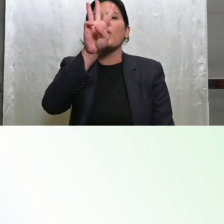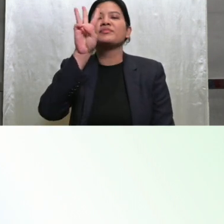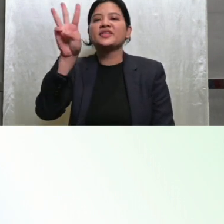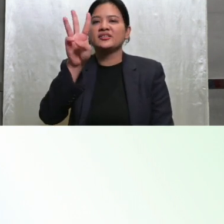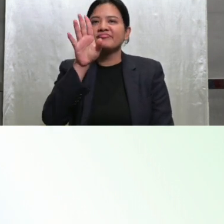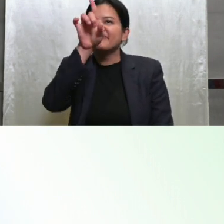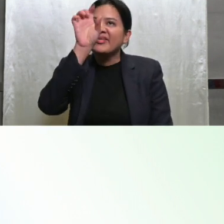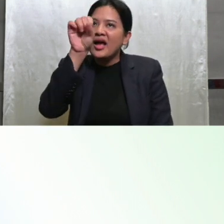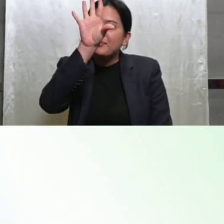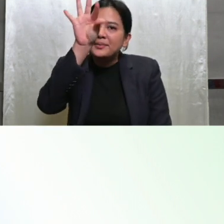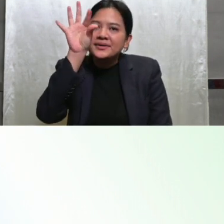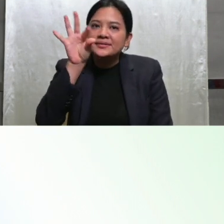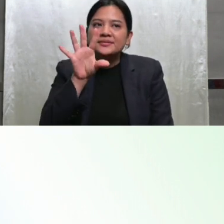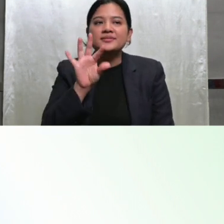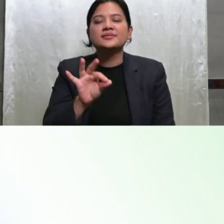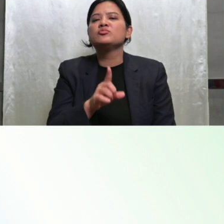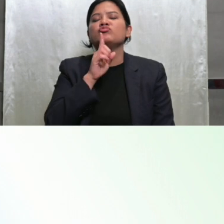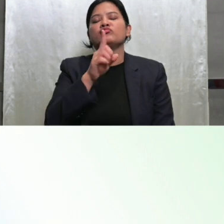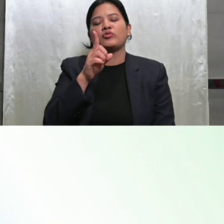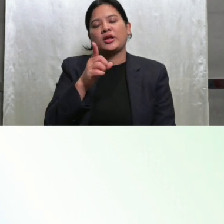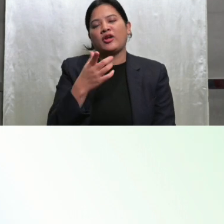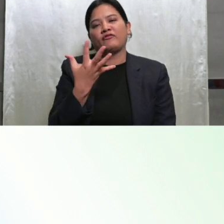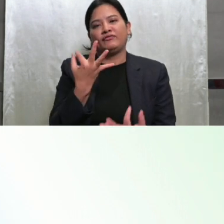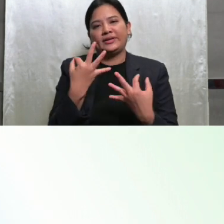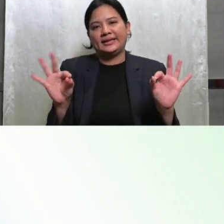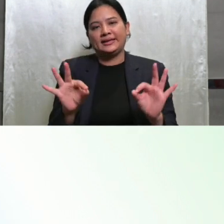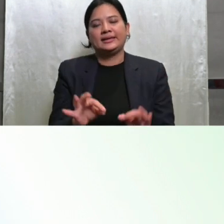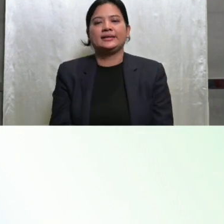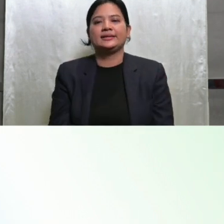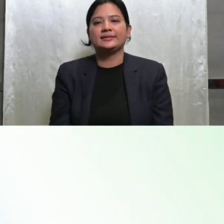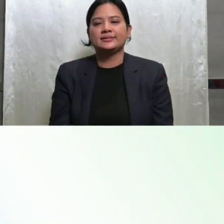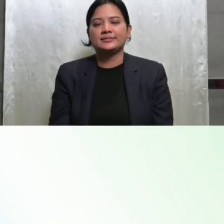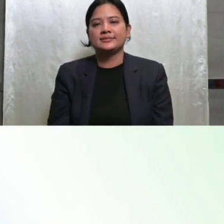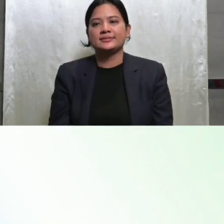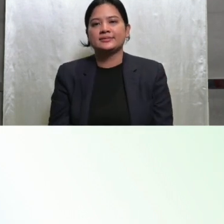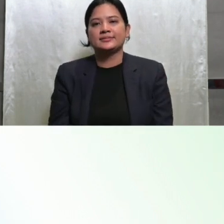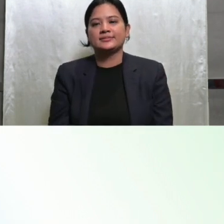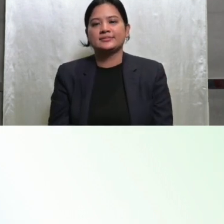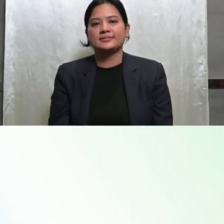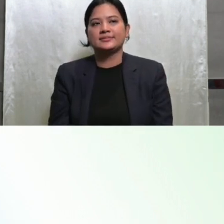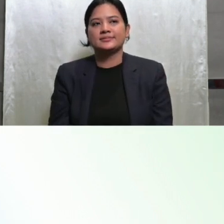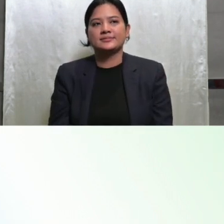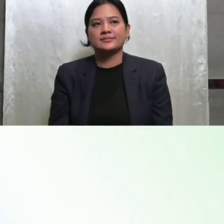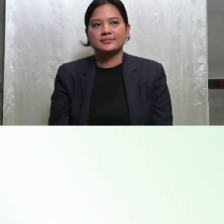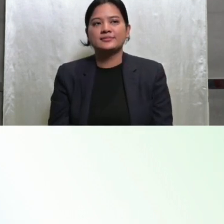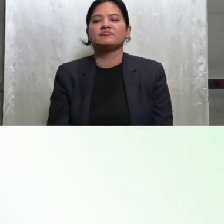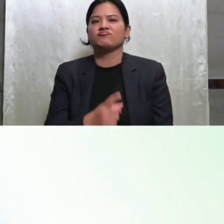Build. Okay, so this is something fun that we usually start with our students. We always ask them, you might